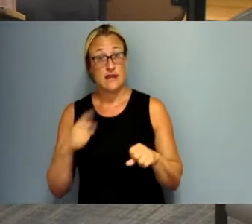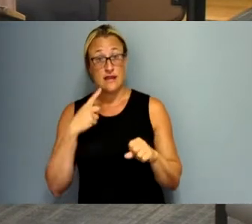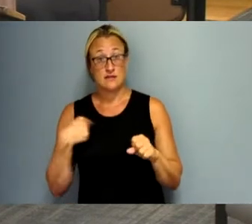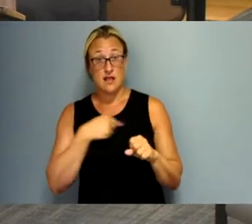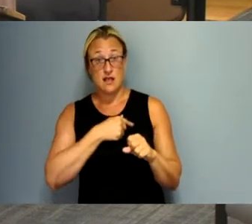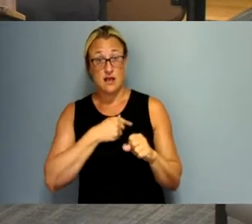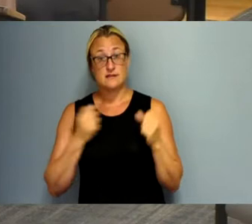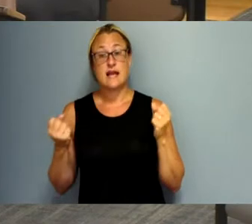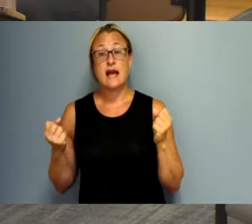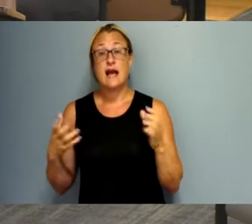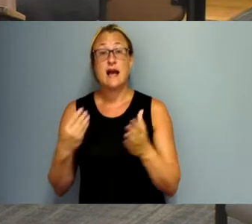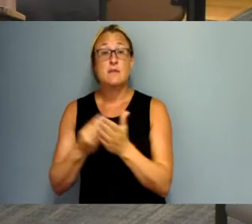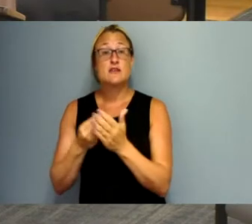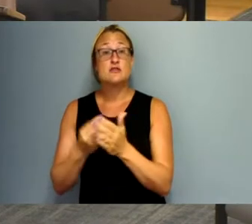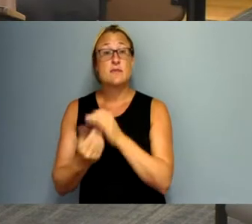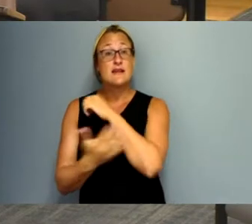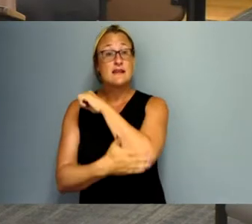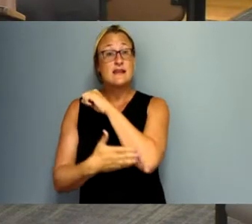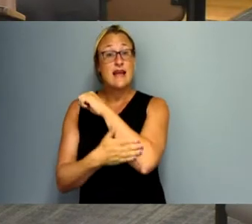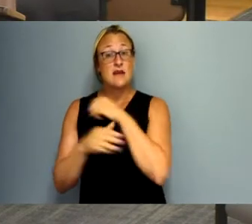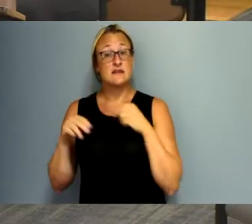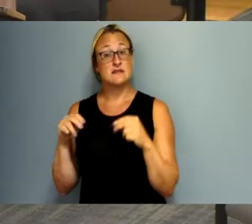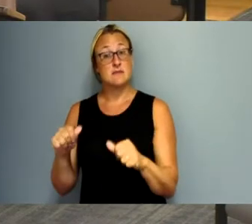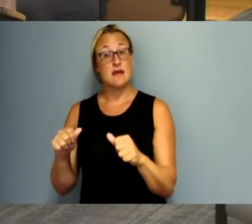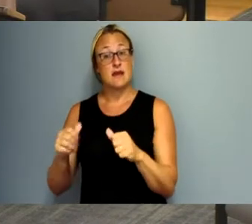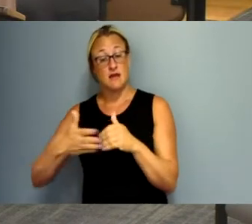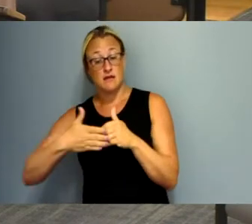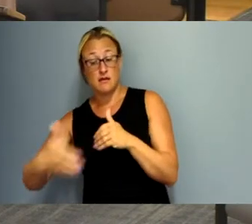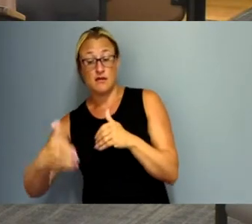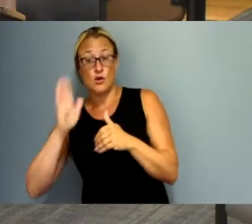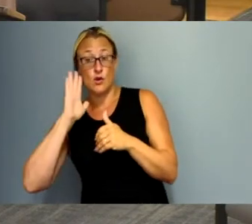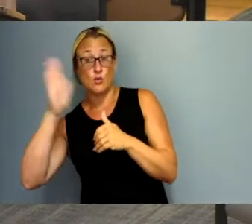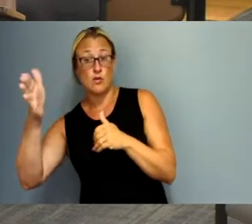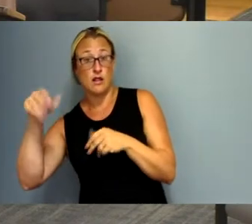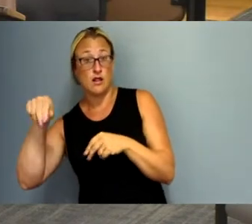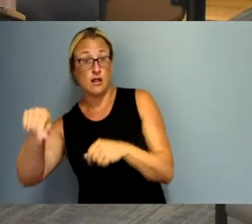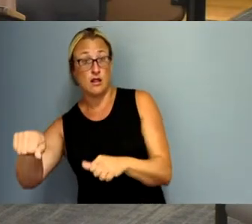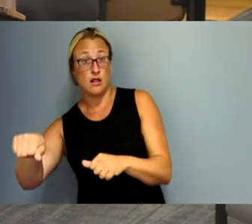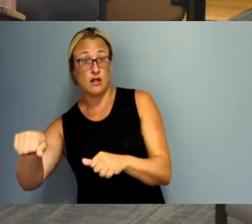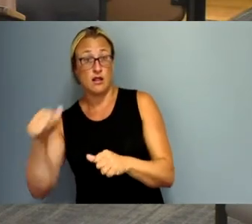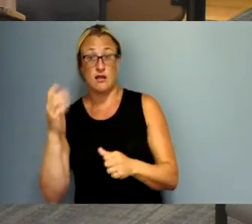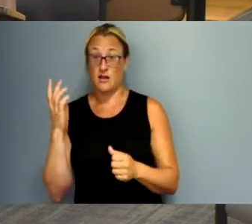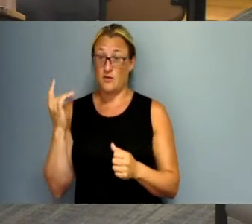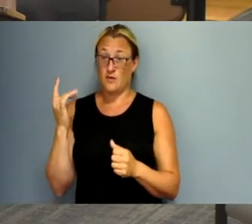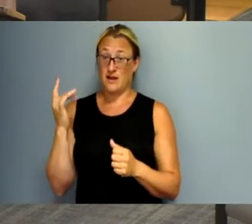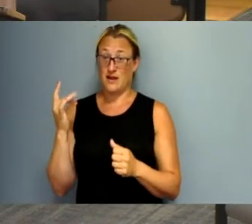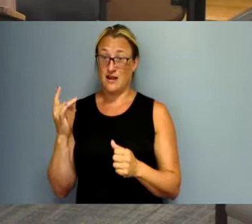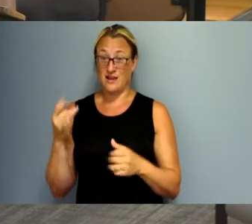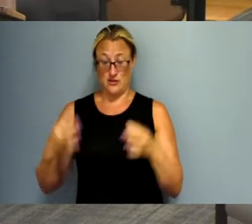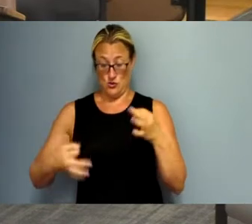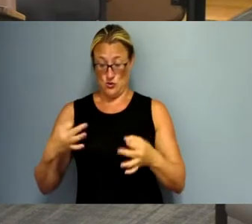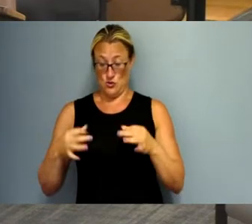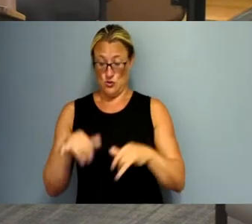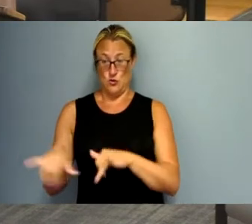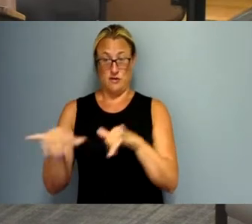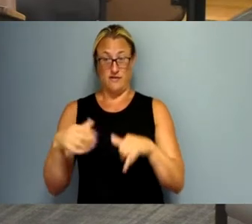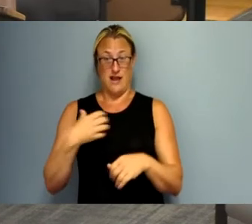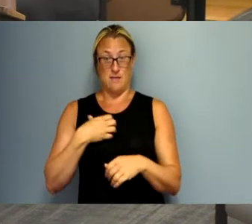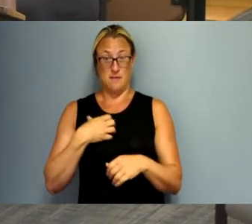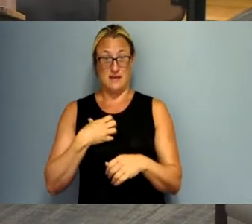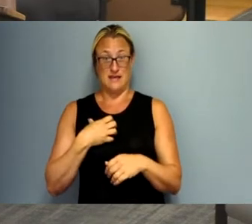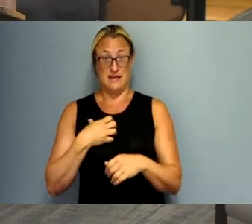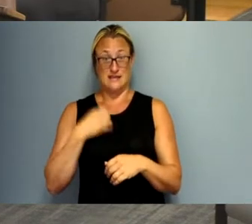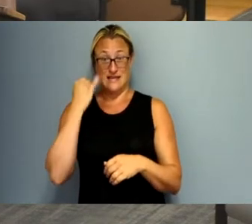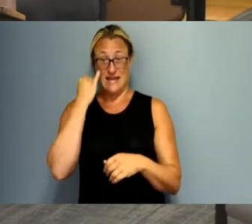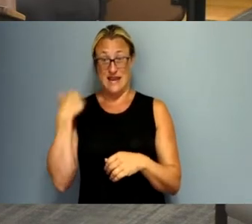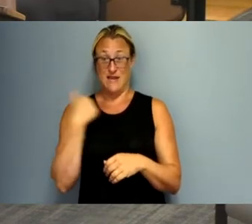already spent? And then how much are you willing to spend? Because what's gonna happen is we're in the court of common pleas, and if Jamie and I win,